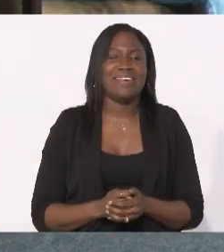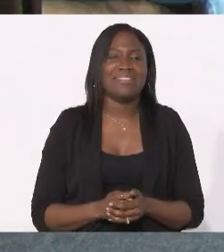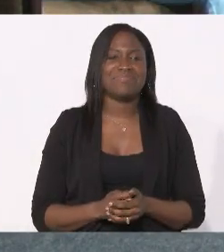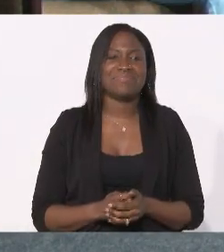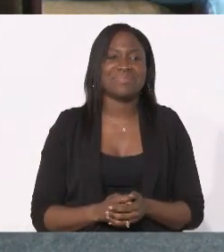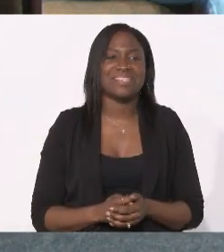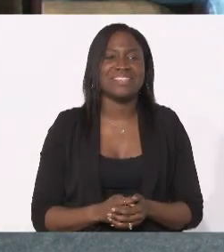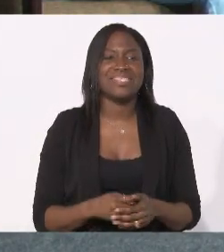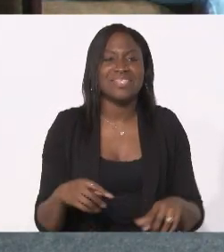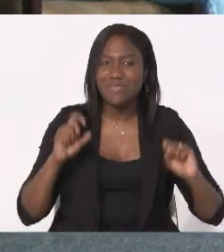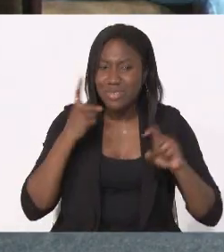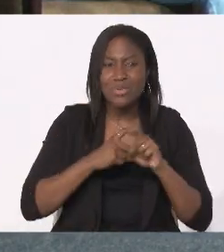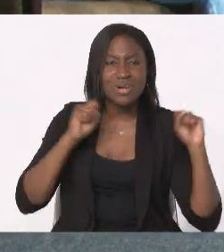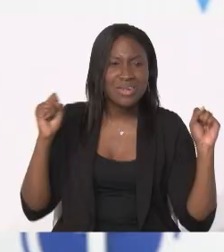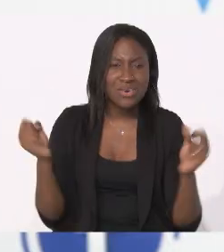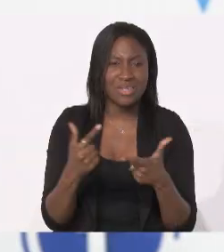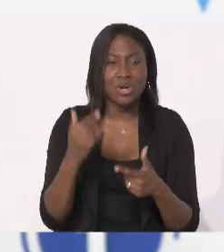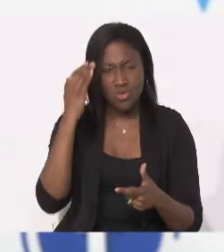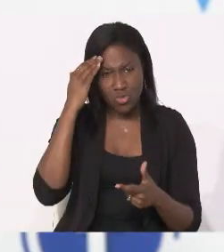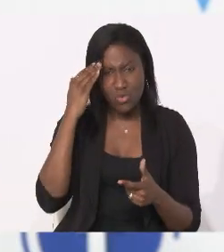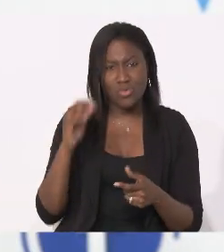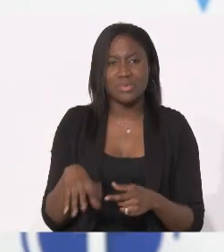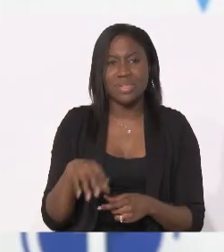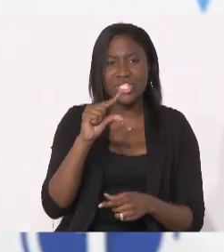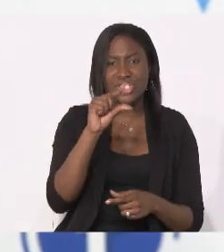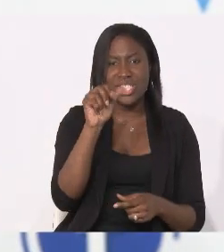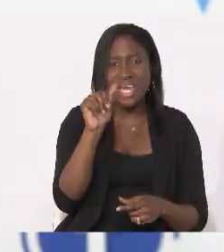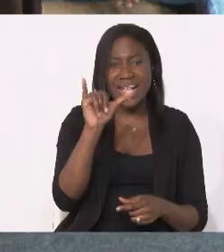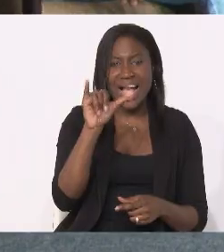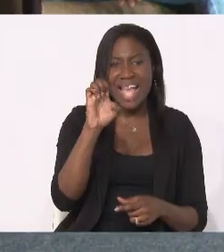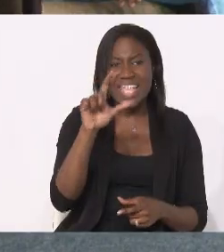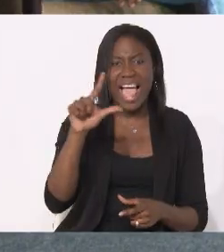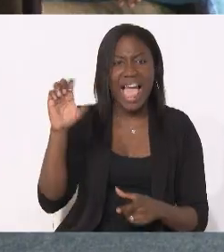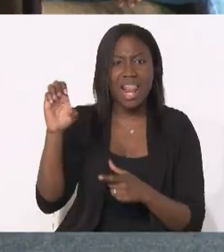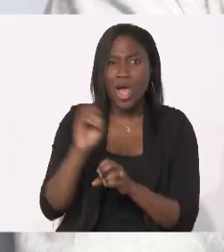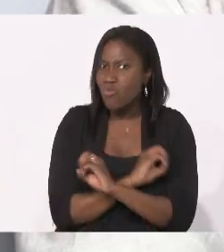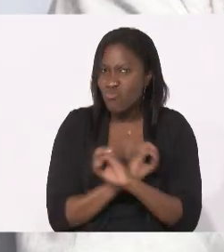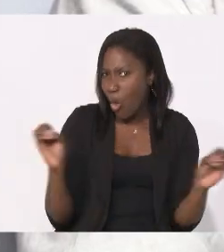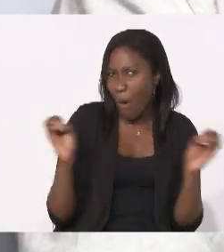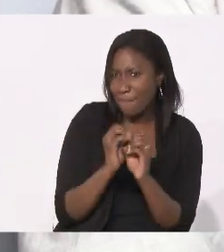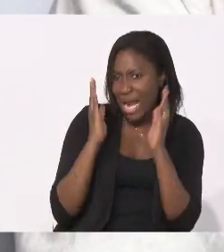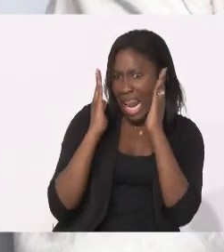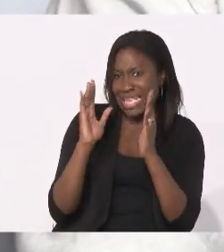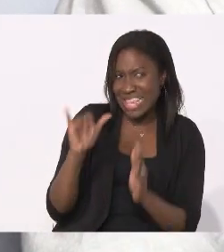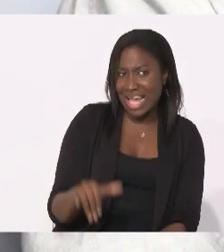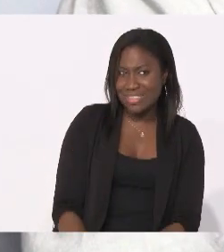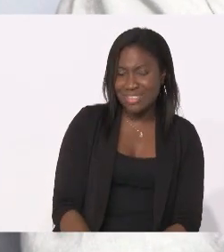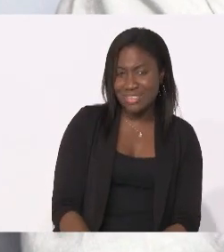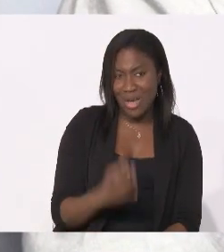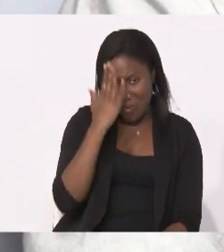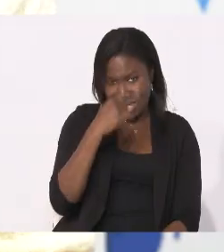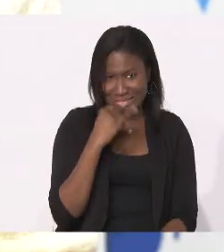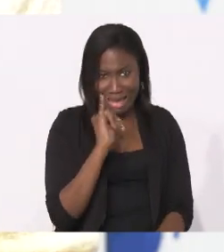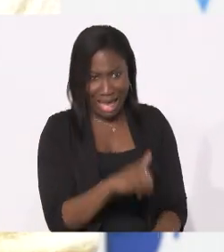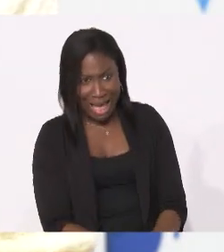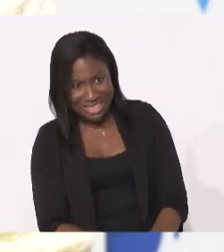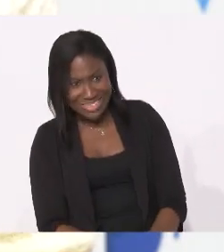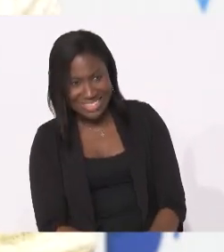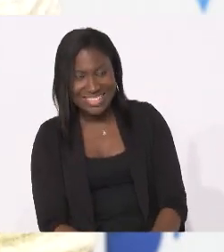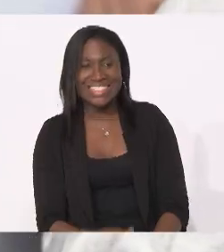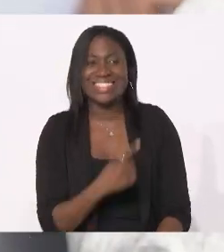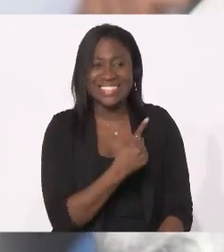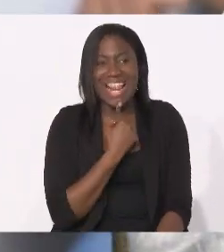You know, being proud of Trinidad. That's the role of film. Huh? Film does No, that. I just thinking about normal Trinidadian. You have a child